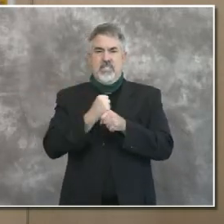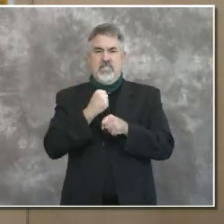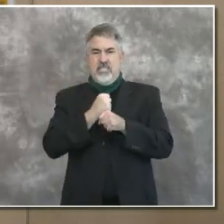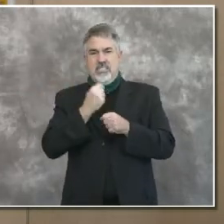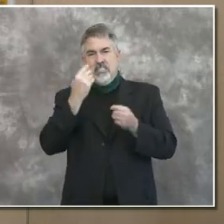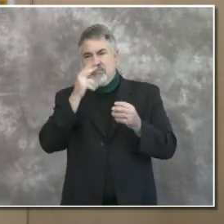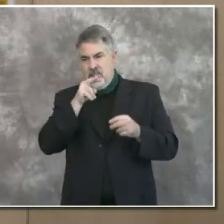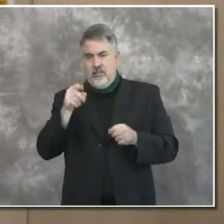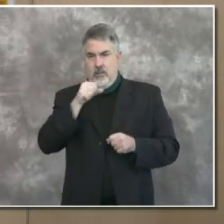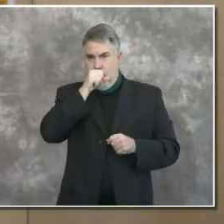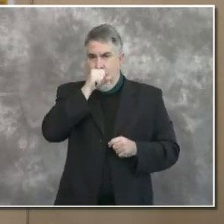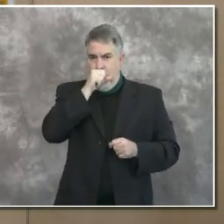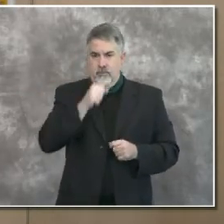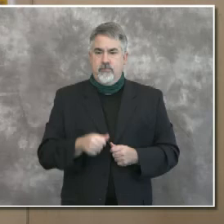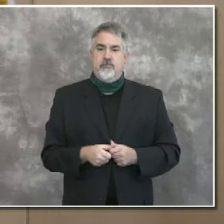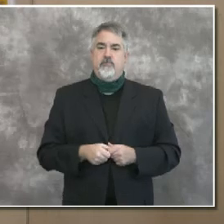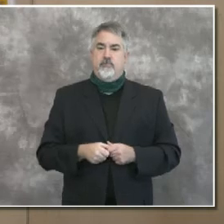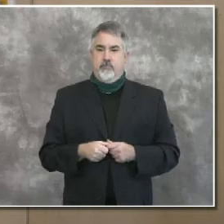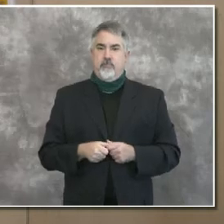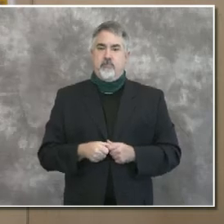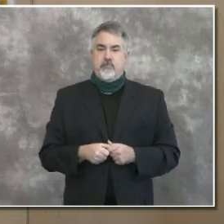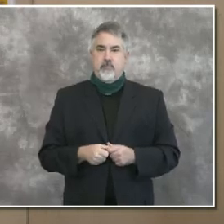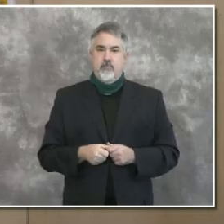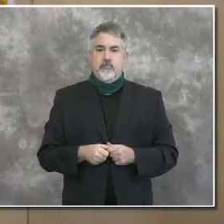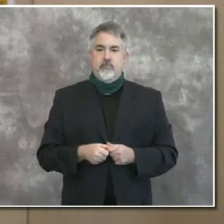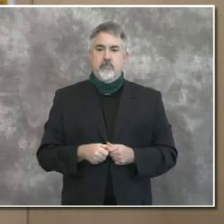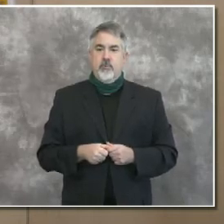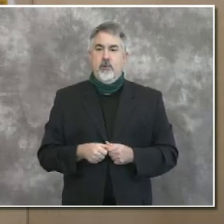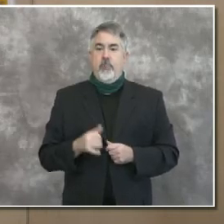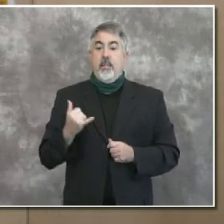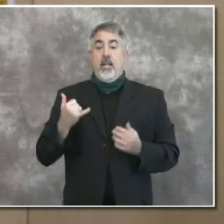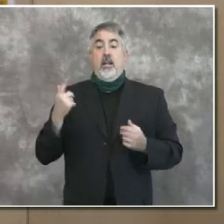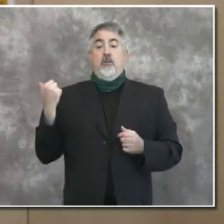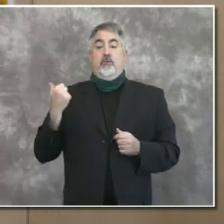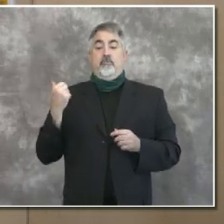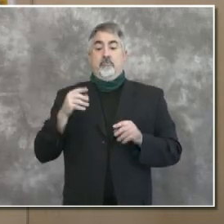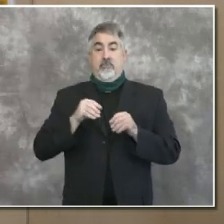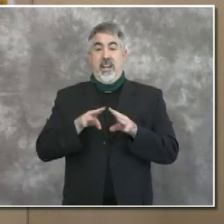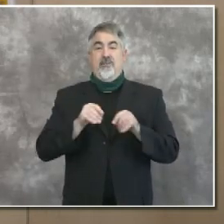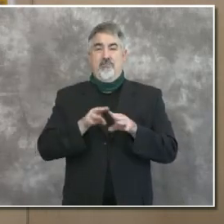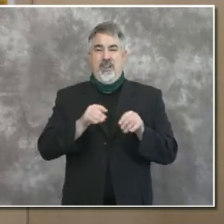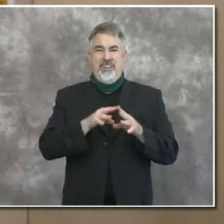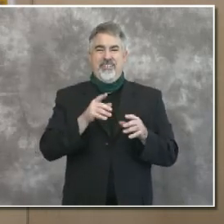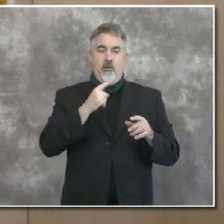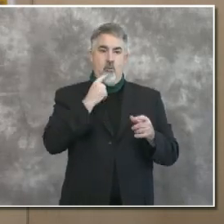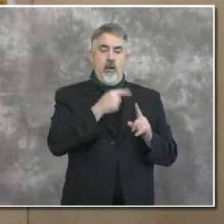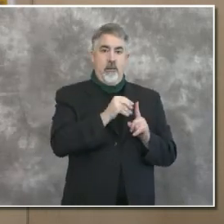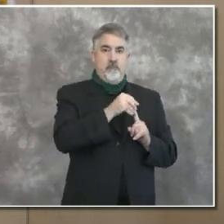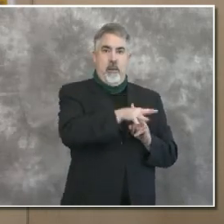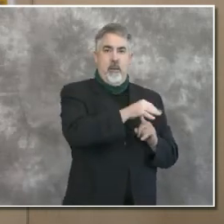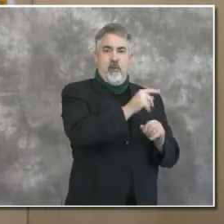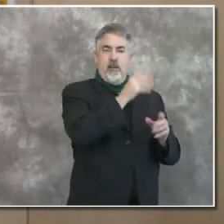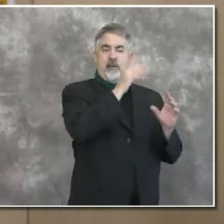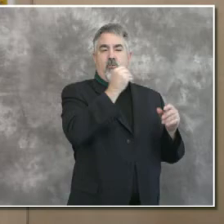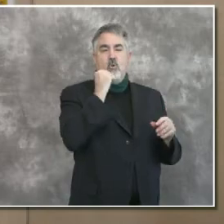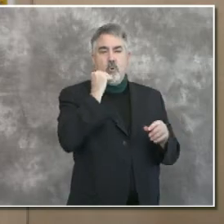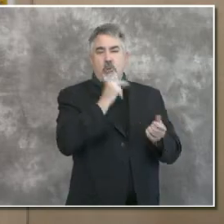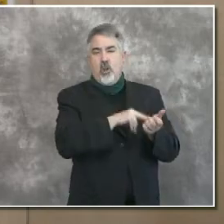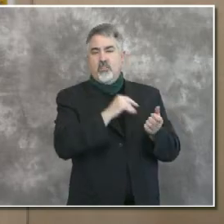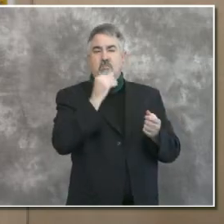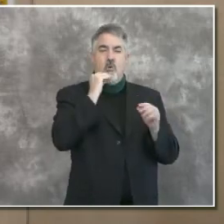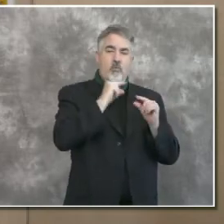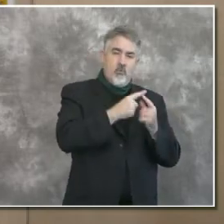coronavirus-sd.com website. Regarding outbreaks in congregate and community settings today, we are reporting a cumulative total